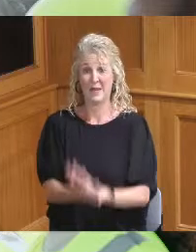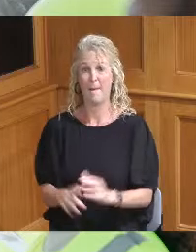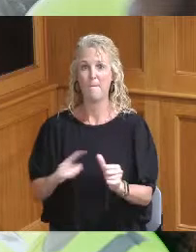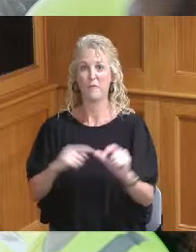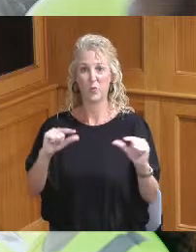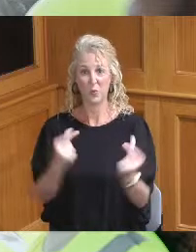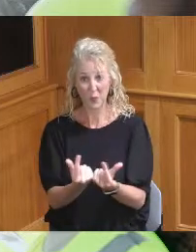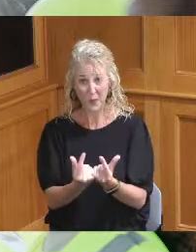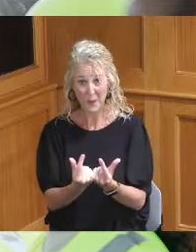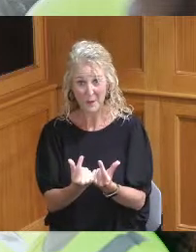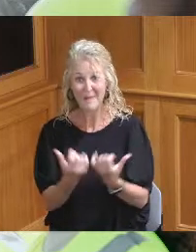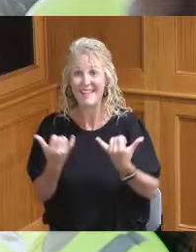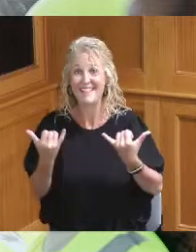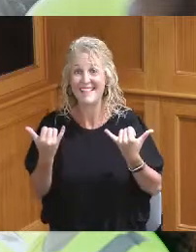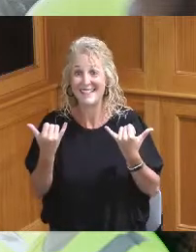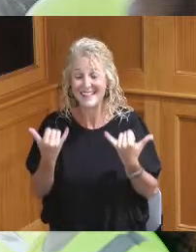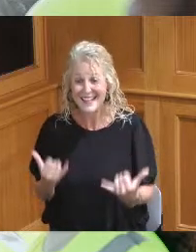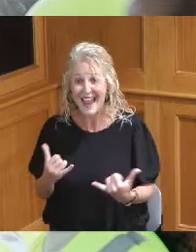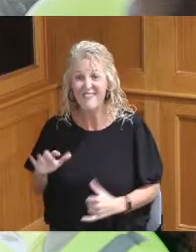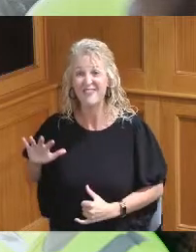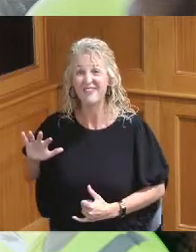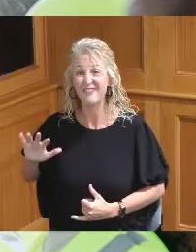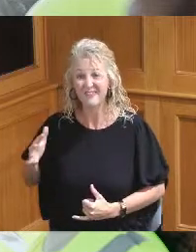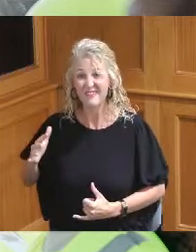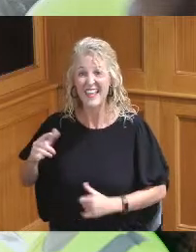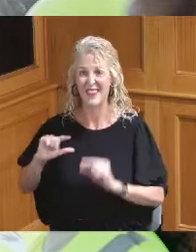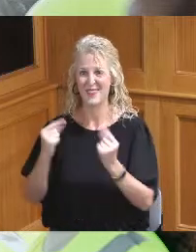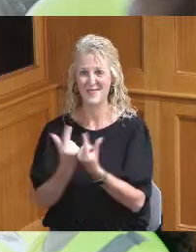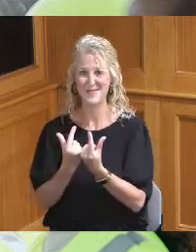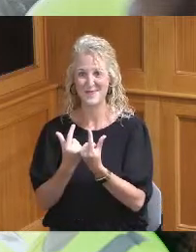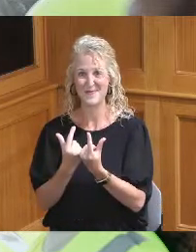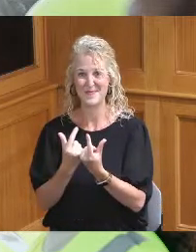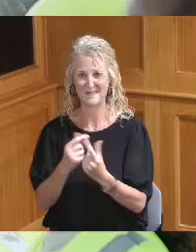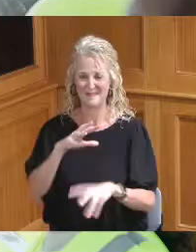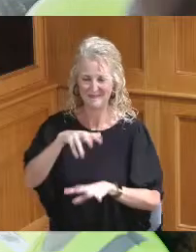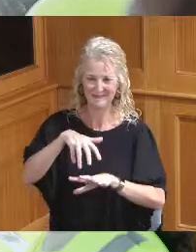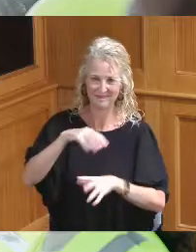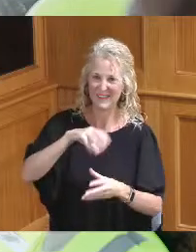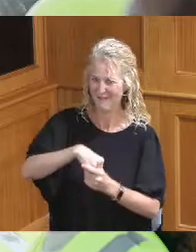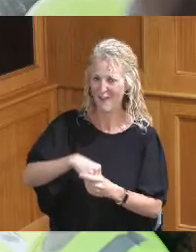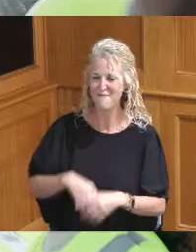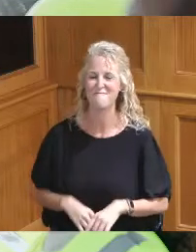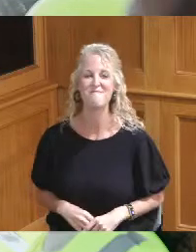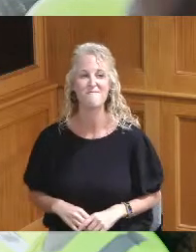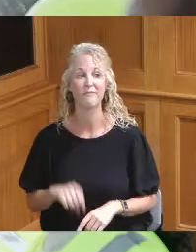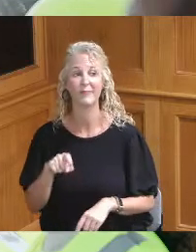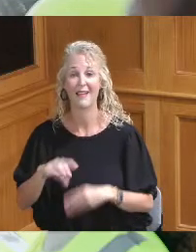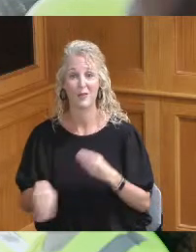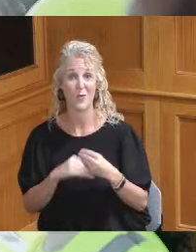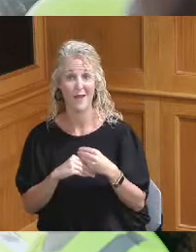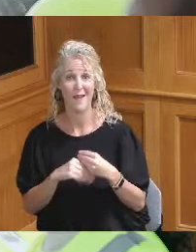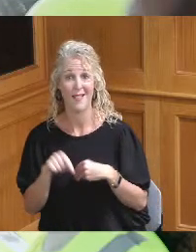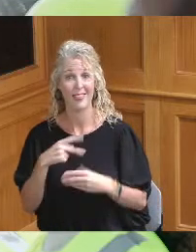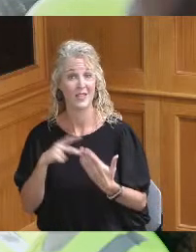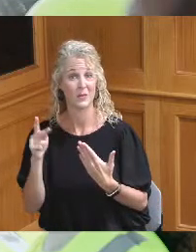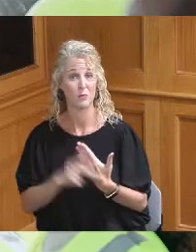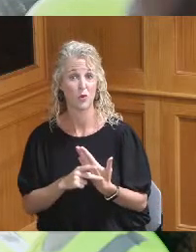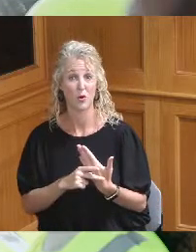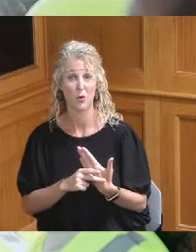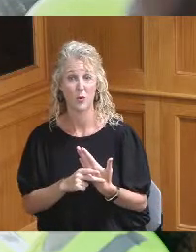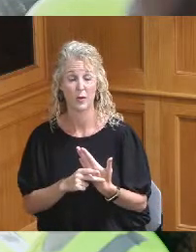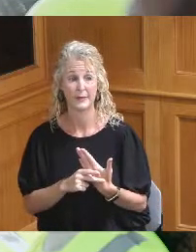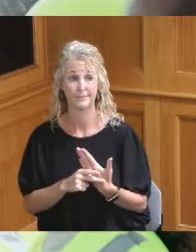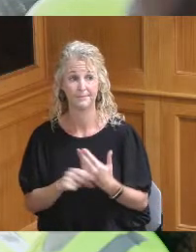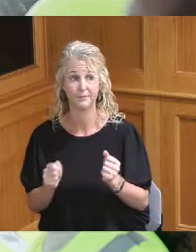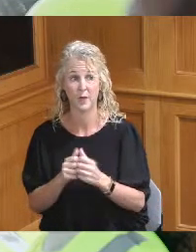say that we are in our active 5th cohort of this program. I also want to add that this program is not